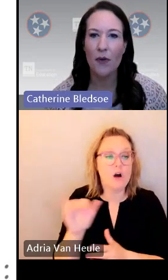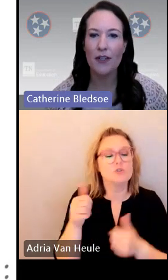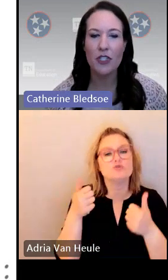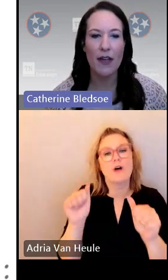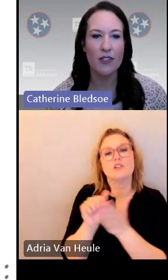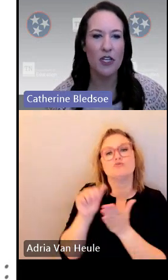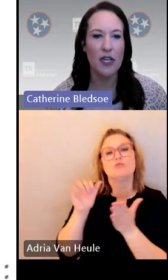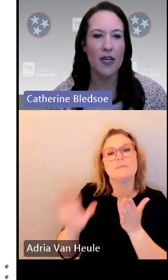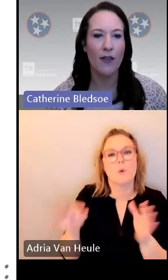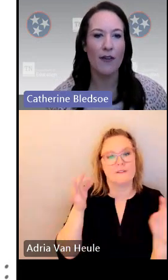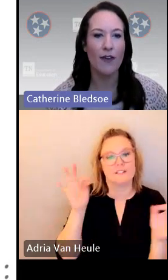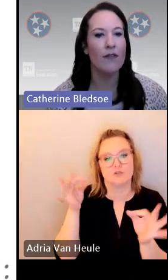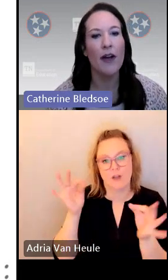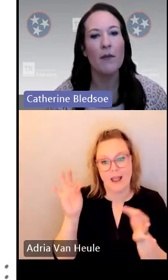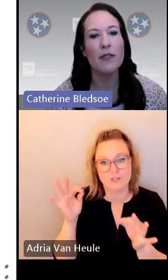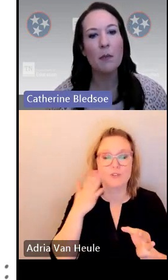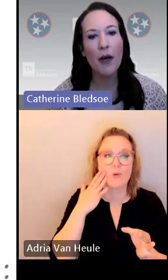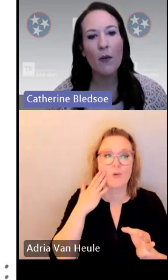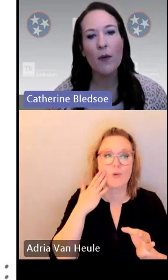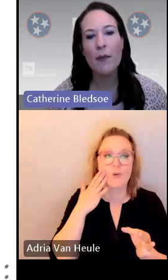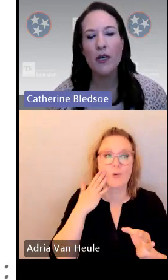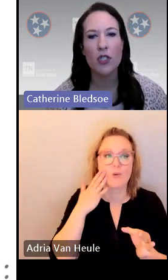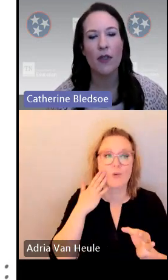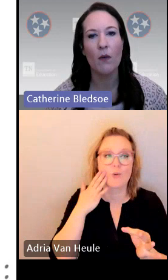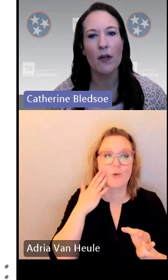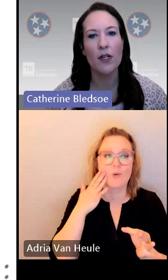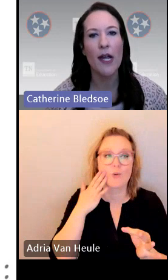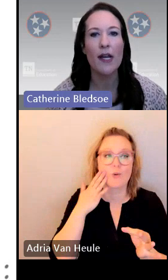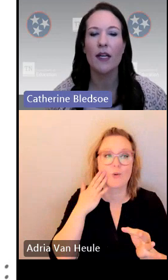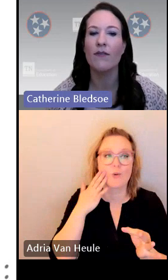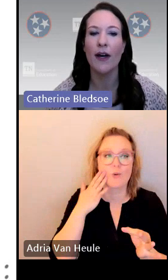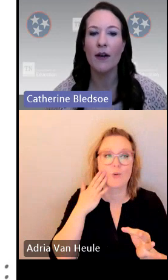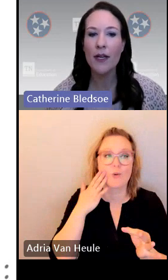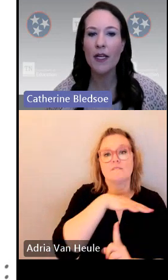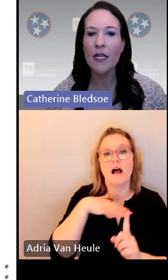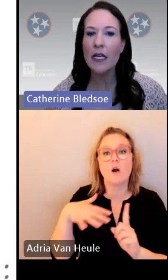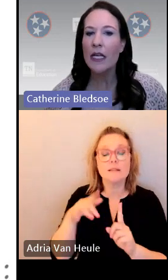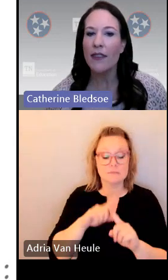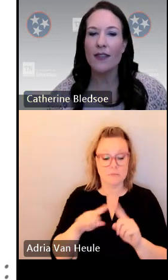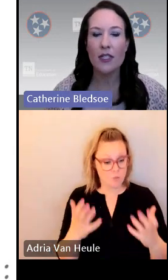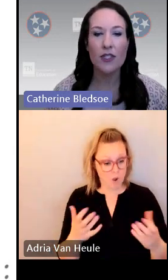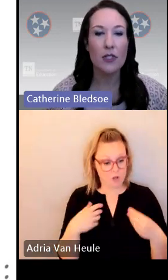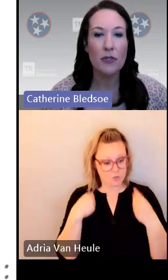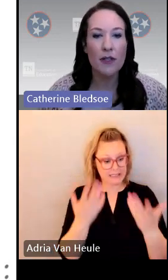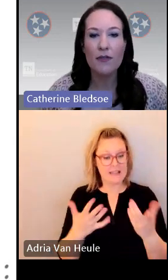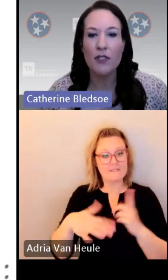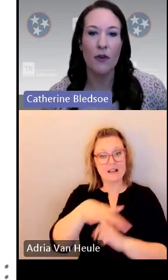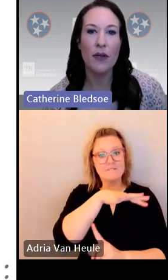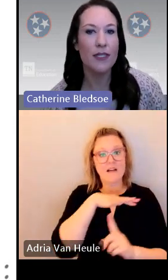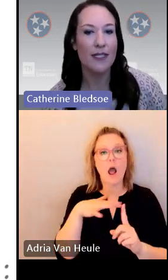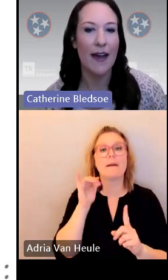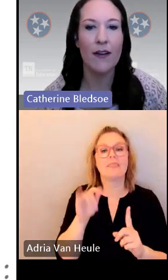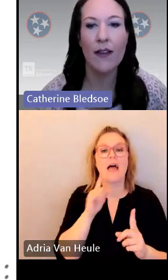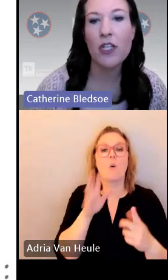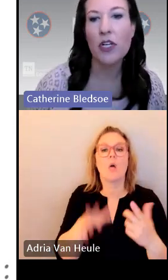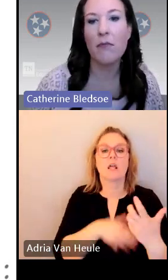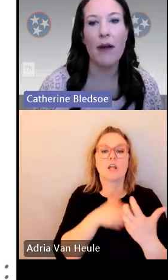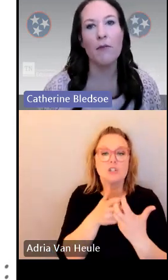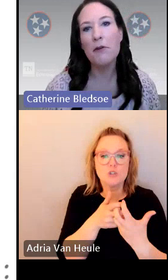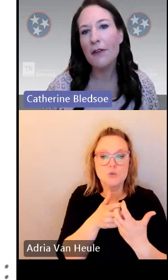be so challenging in a lot of our environments, but we want to make sure that we are creating an environment that's conducive to focused